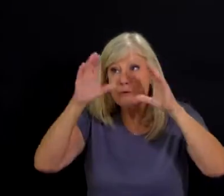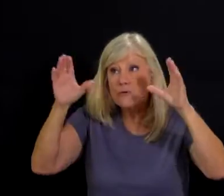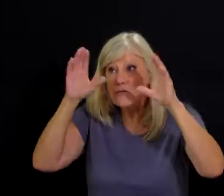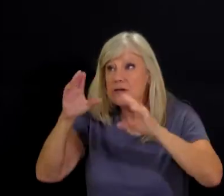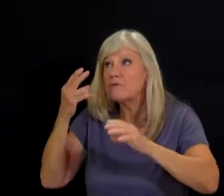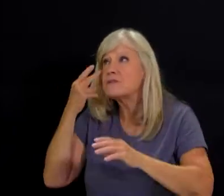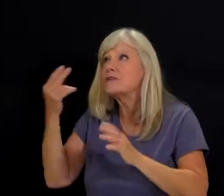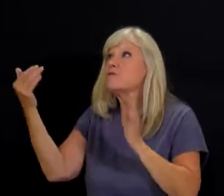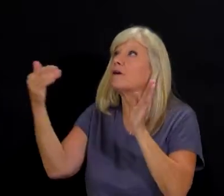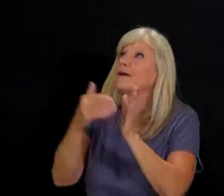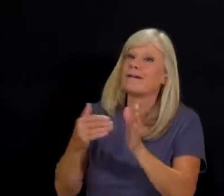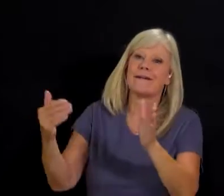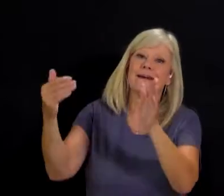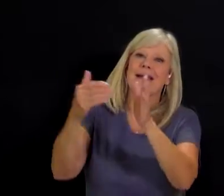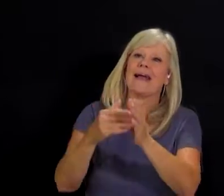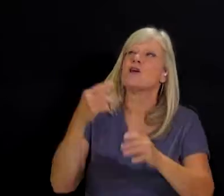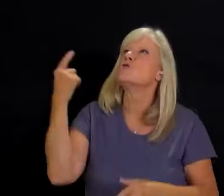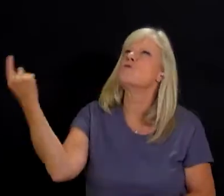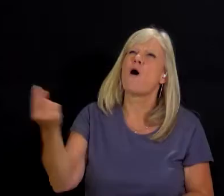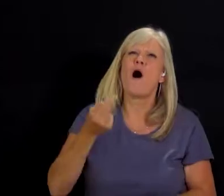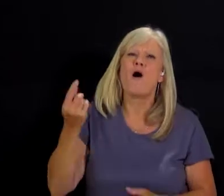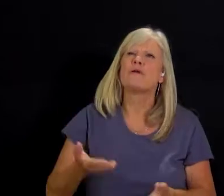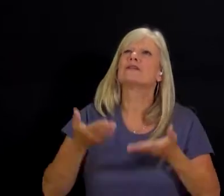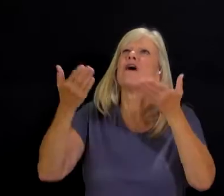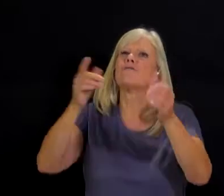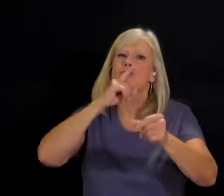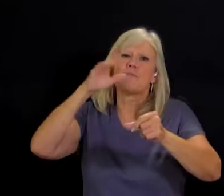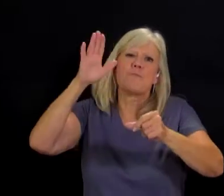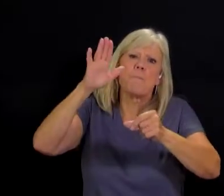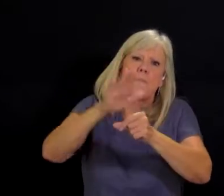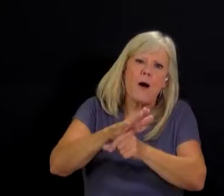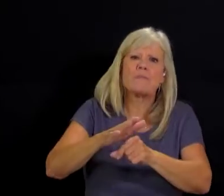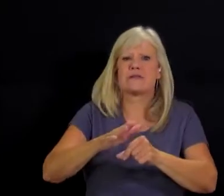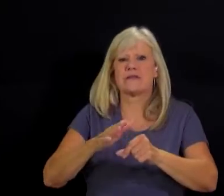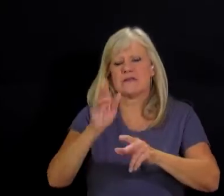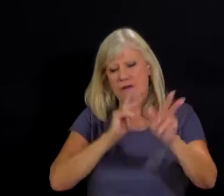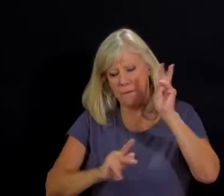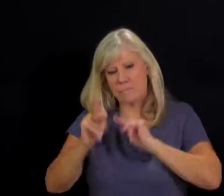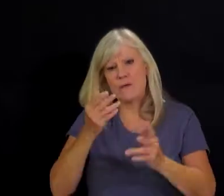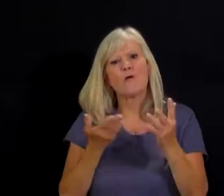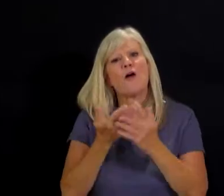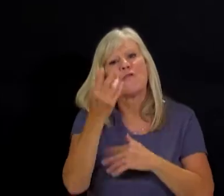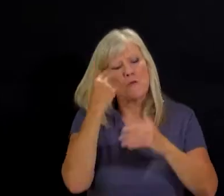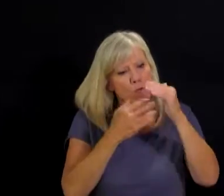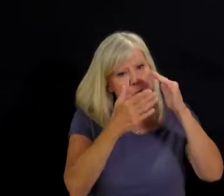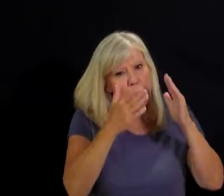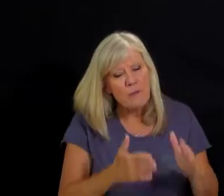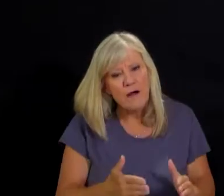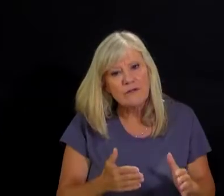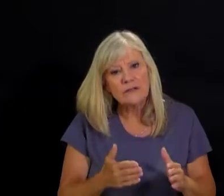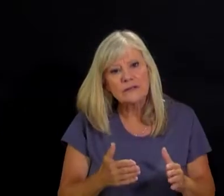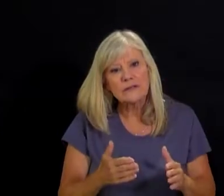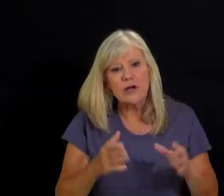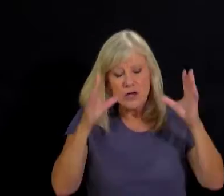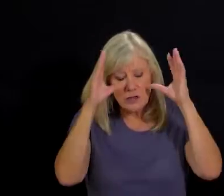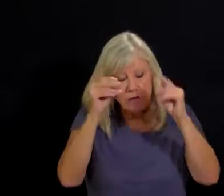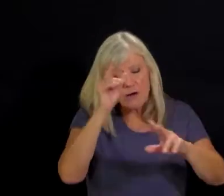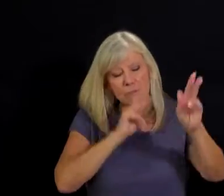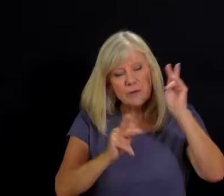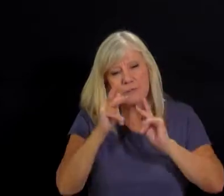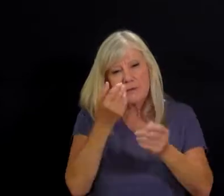you. Time and again, you offered them covenants, and through the prophets taught them to look forward to